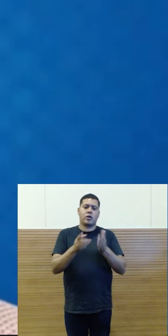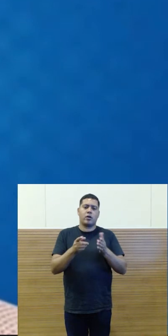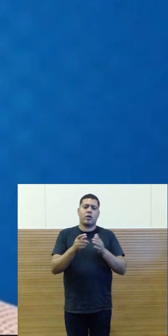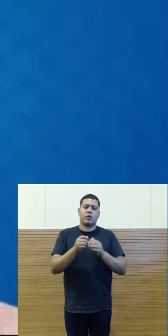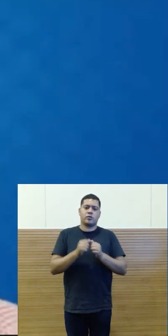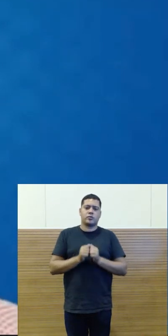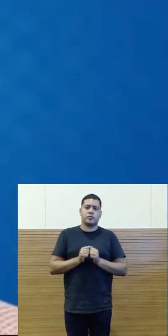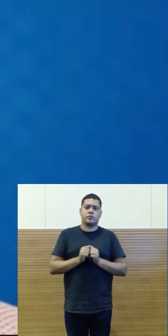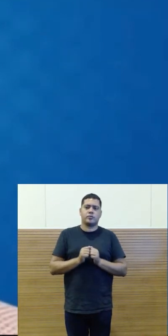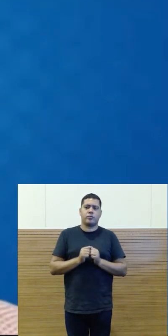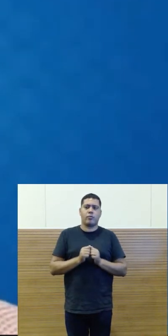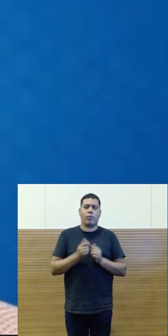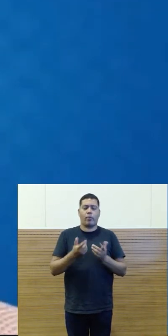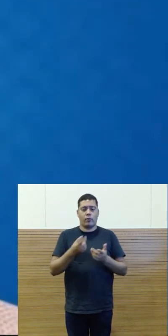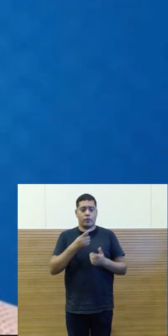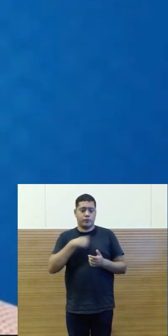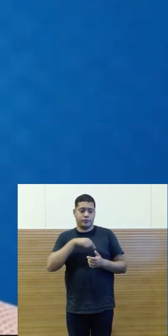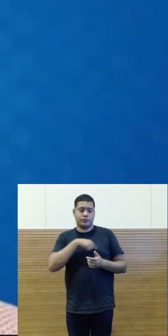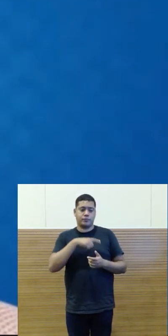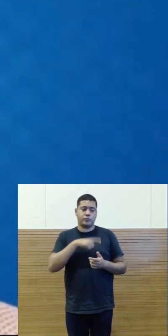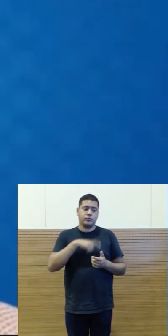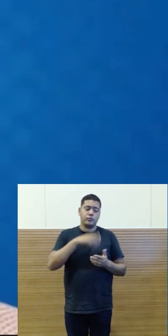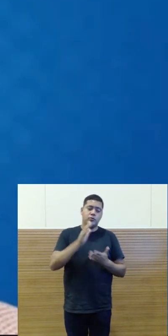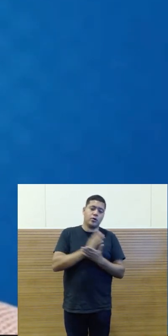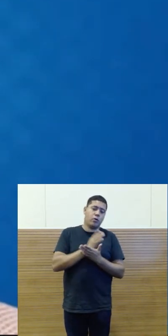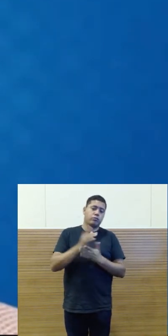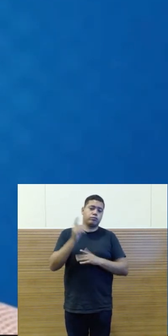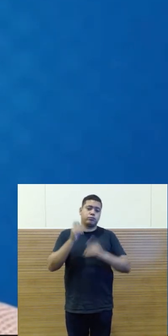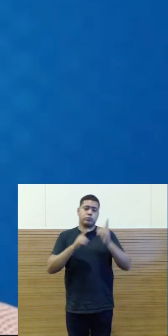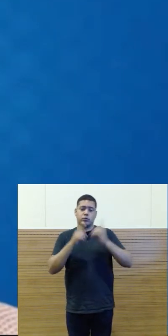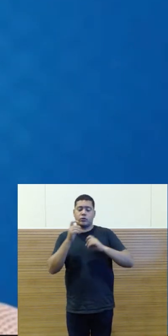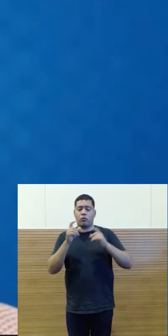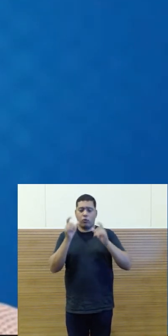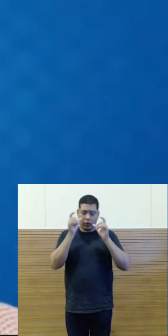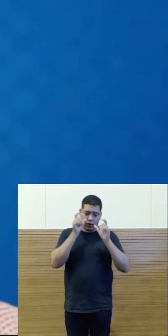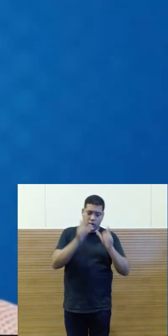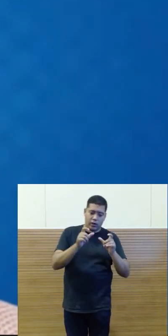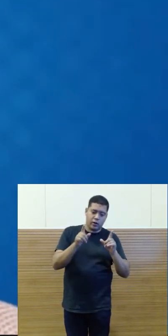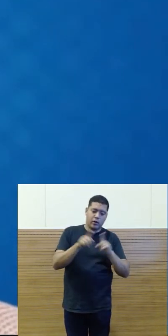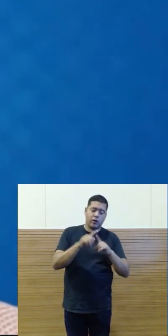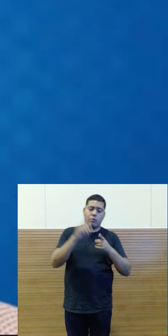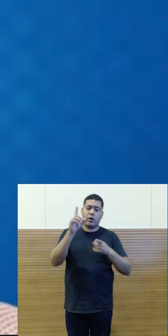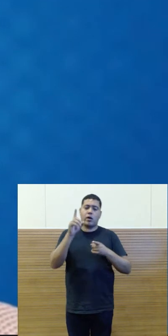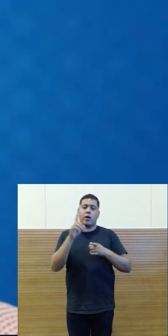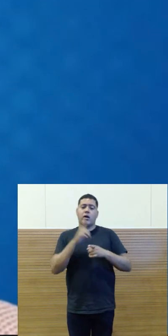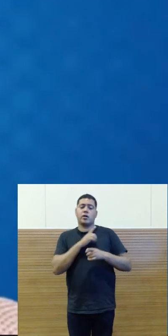have had some expressions of interest, including from Denmark, Sweden,